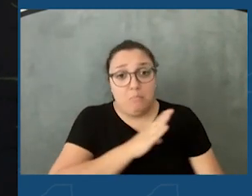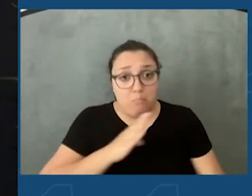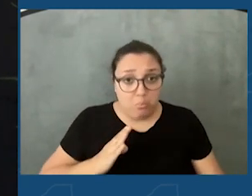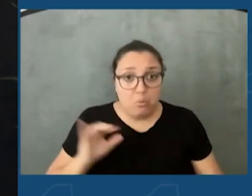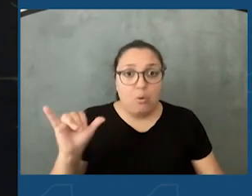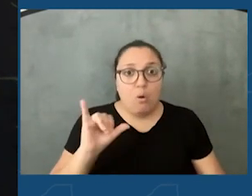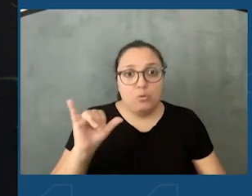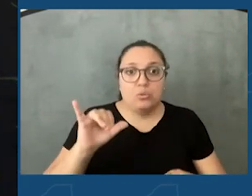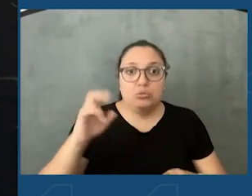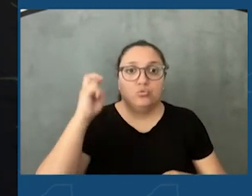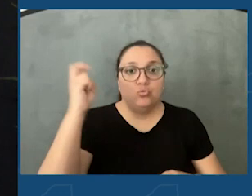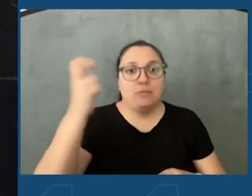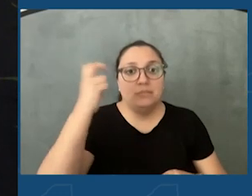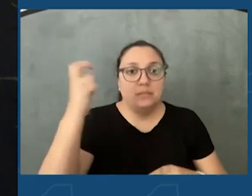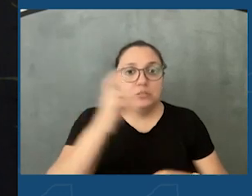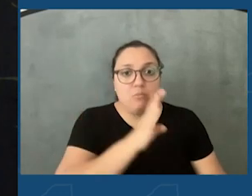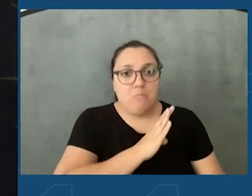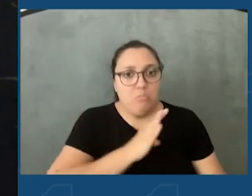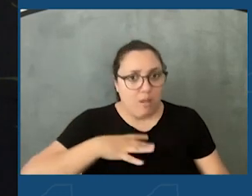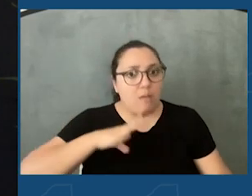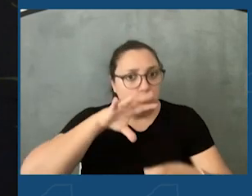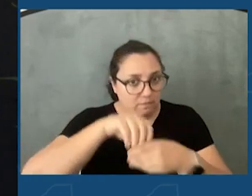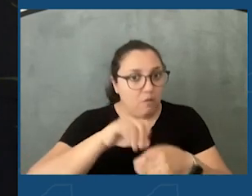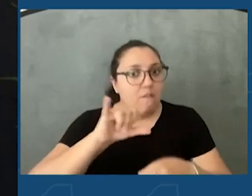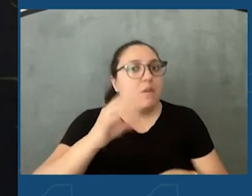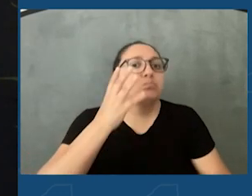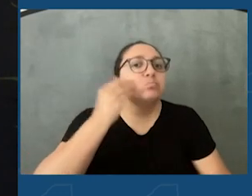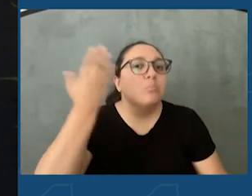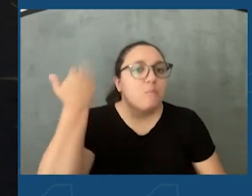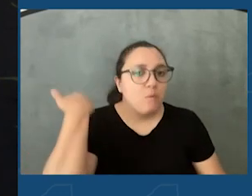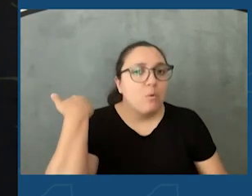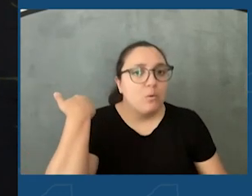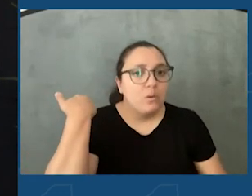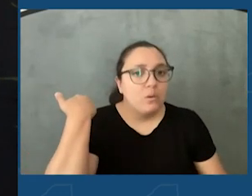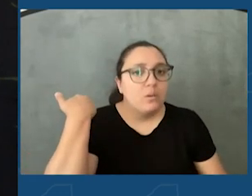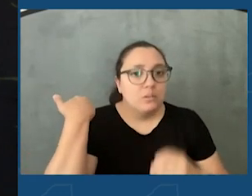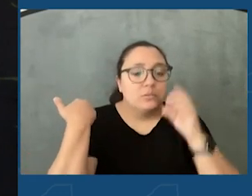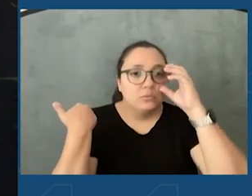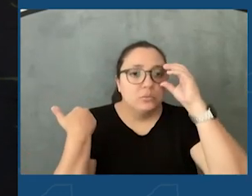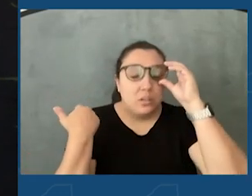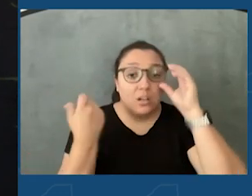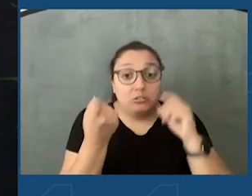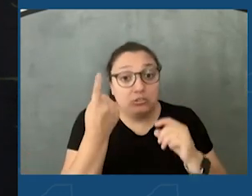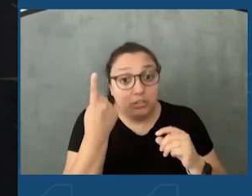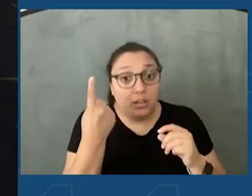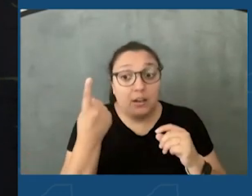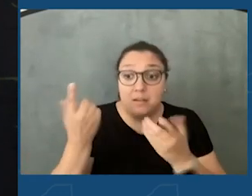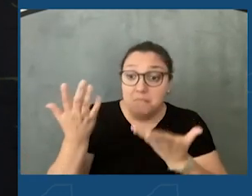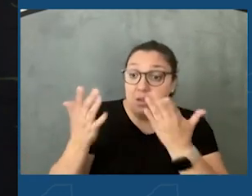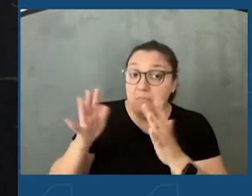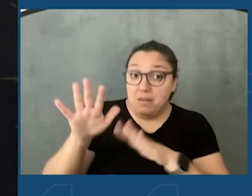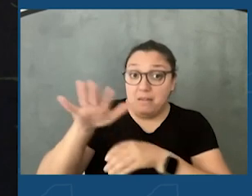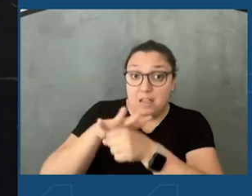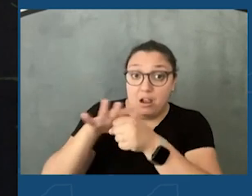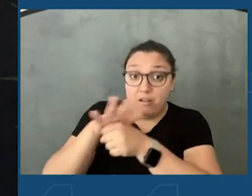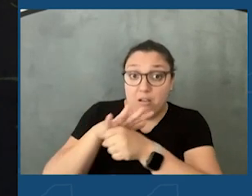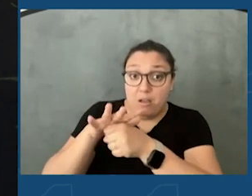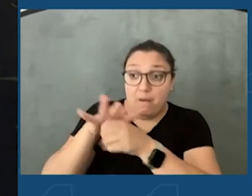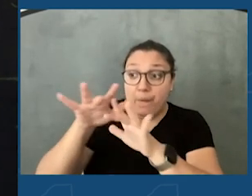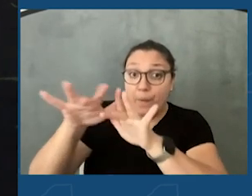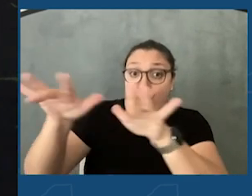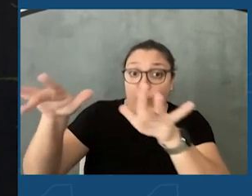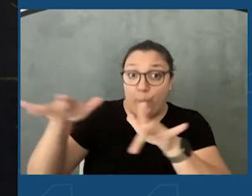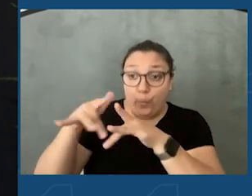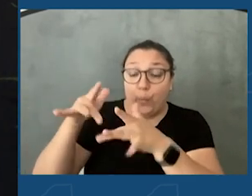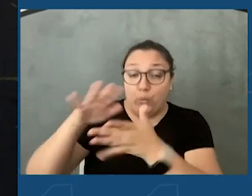So I was involved in all the integral parts to transforming abandoned sites, but also building new facilities. And